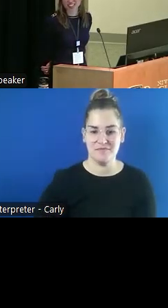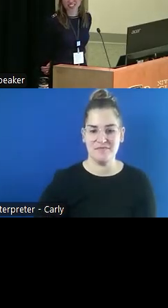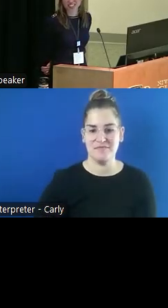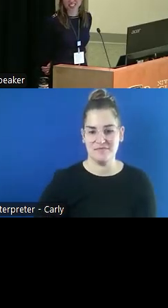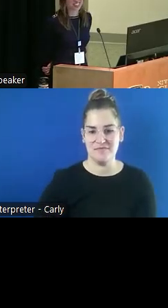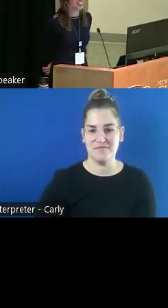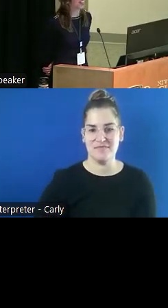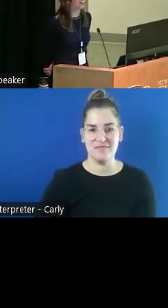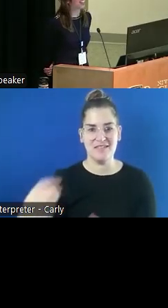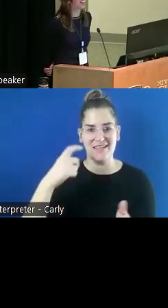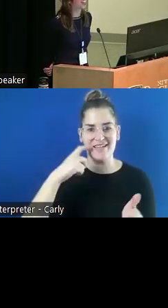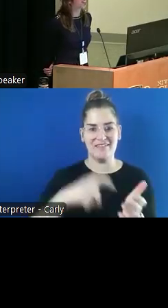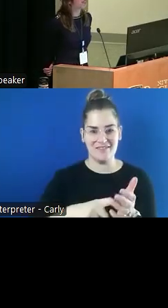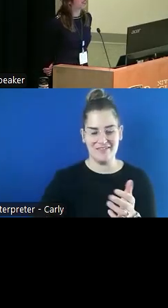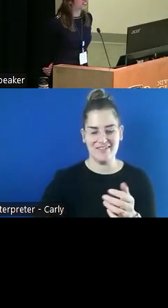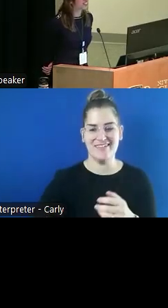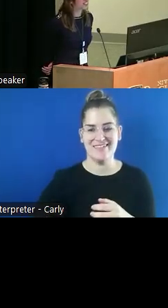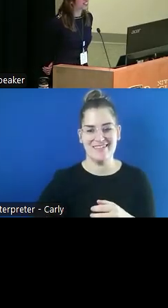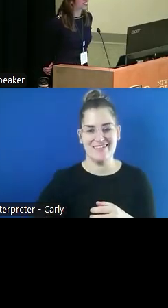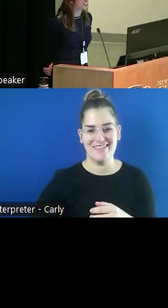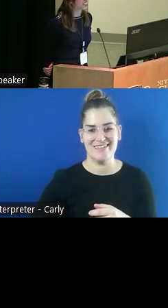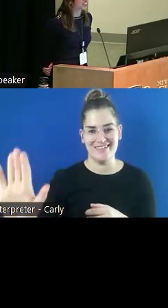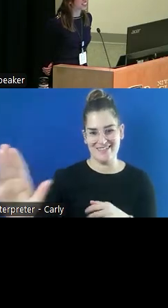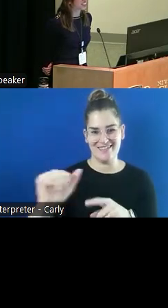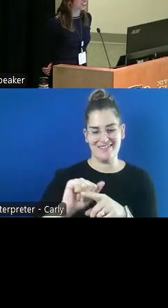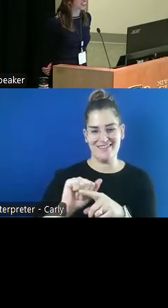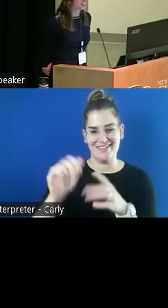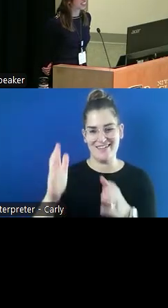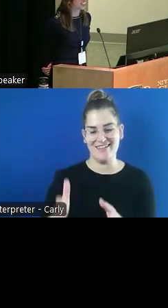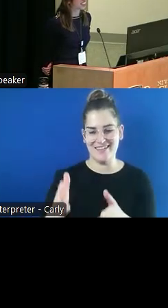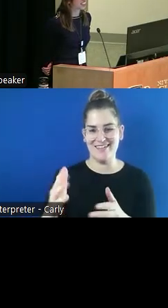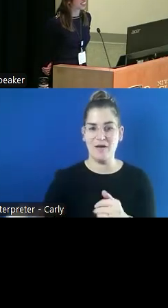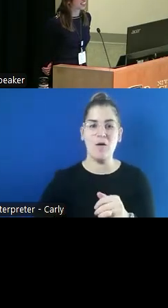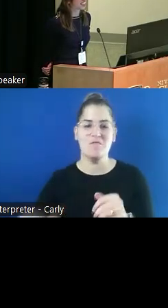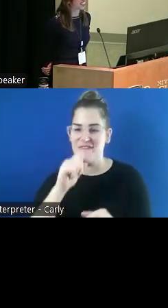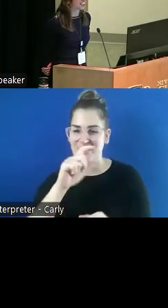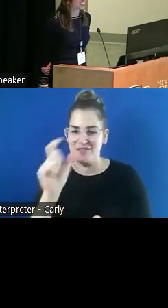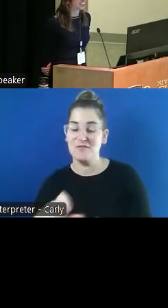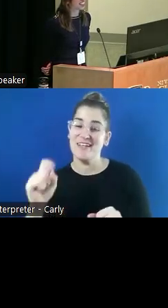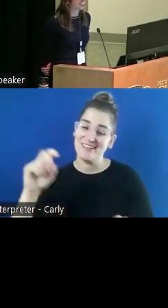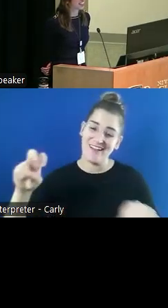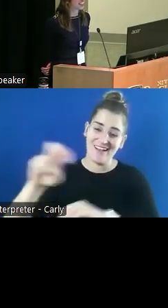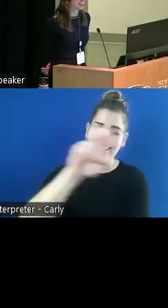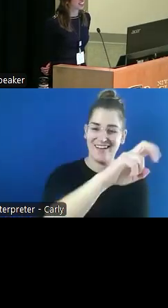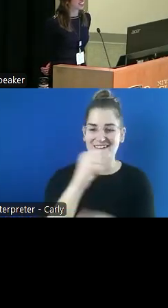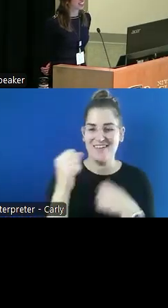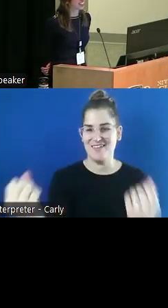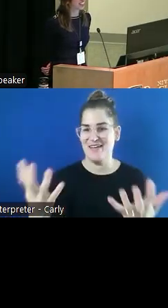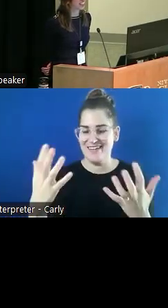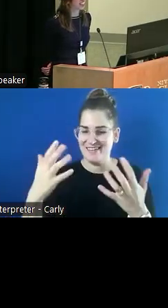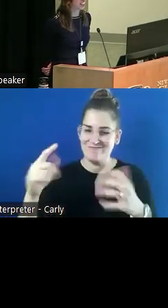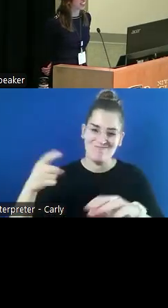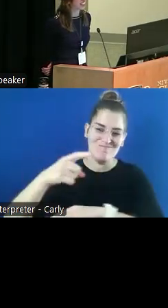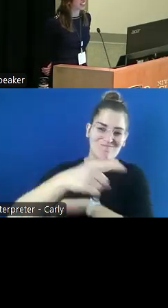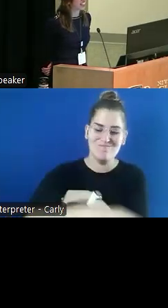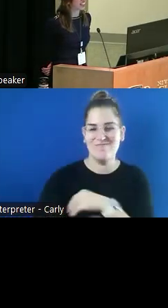faraway seats back all the way to the microphone. I've traversed many rows to get here. Thank so you for accrediting me for